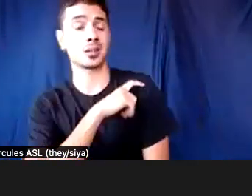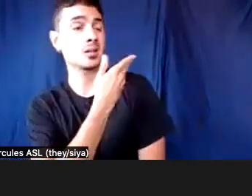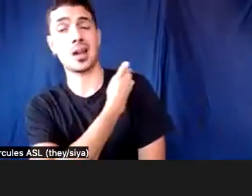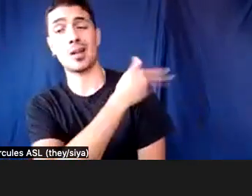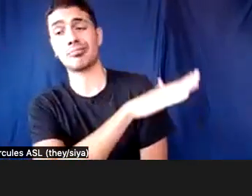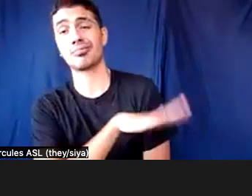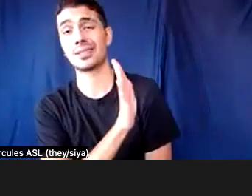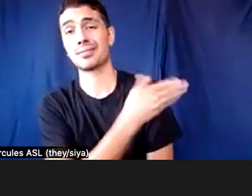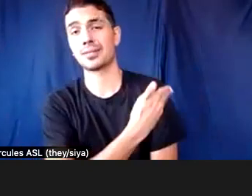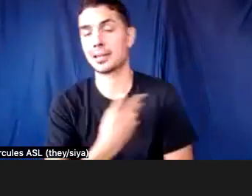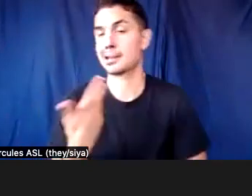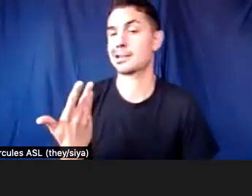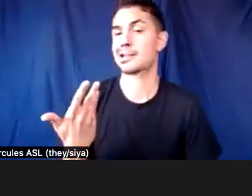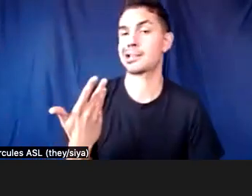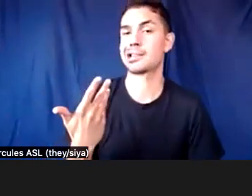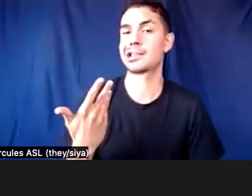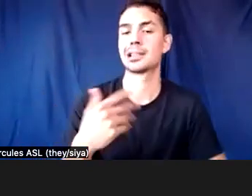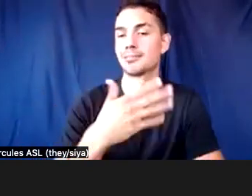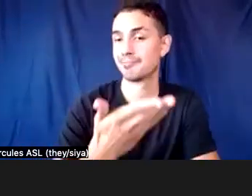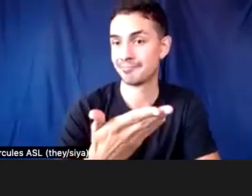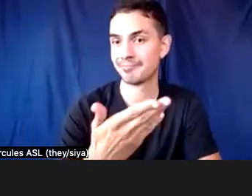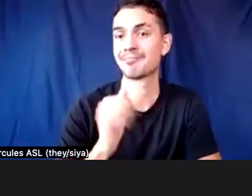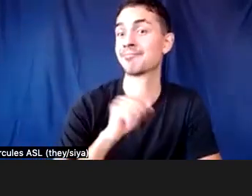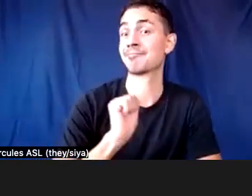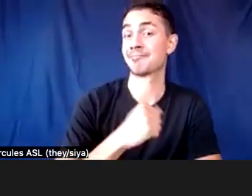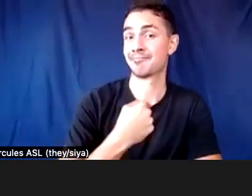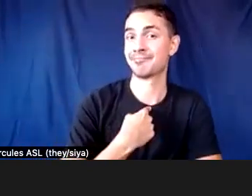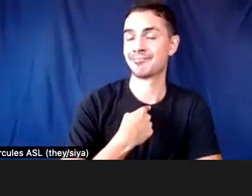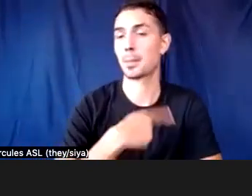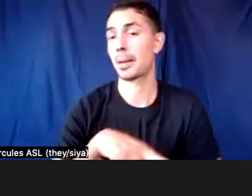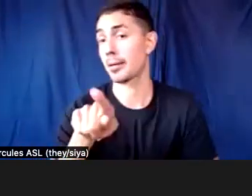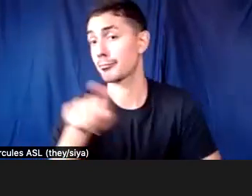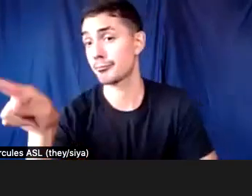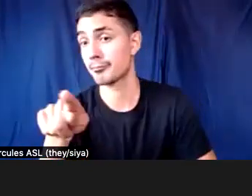Yeah, I have as well. Does anybody want to respond to Beverly?